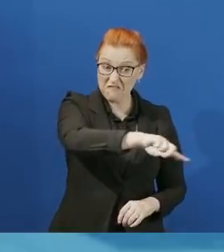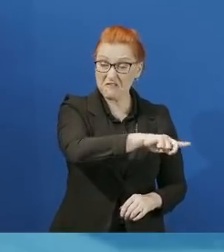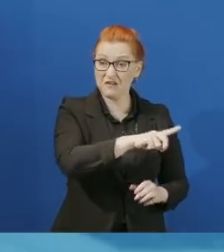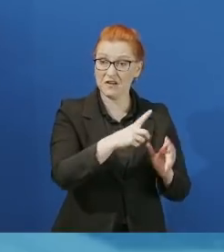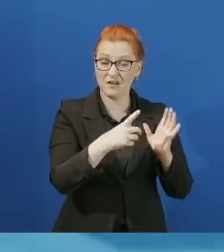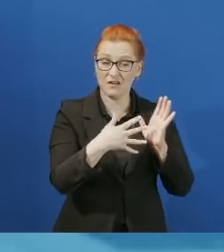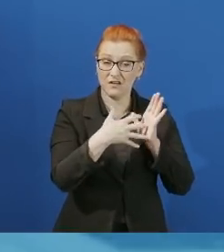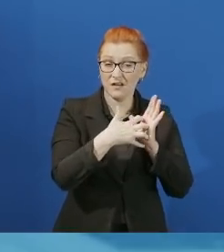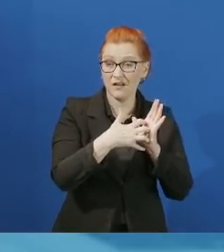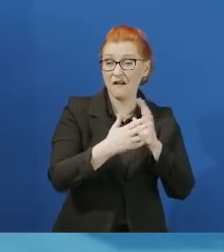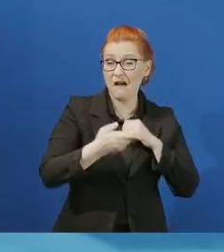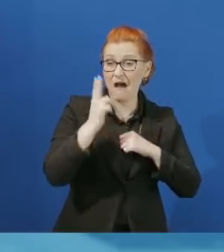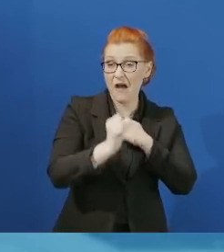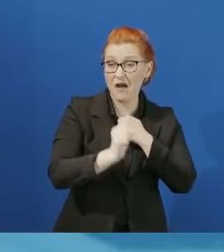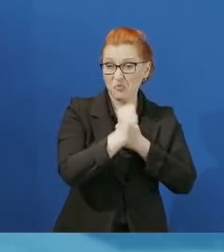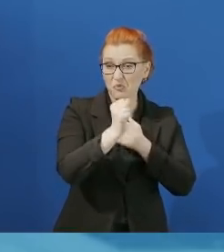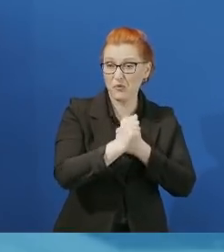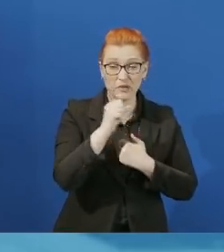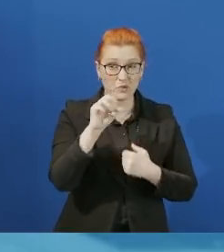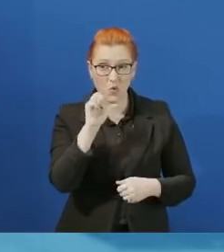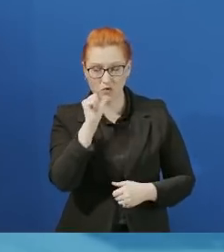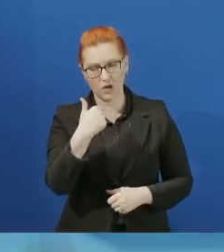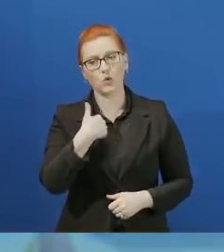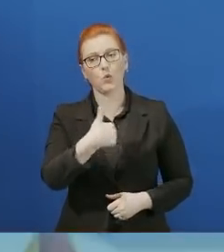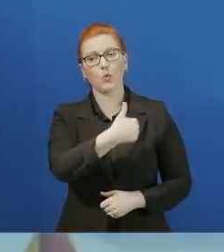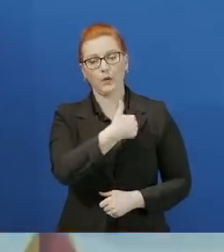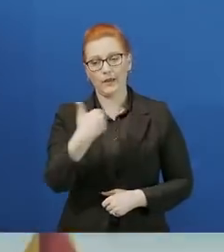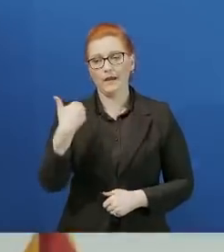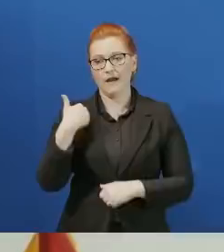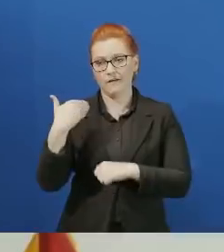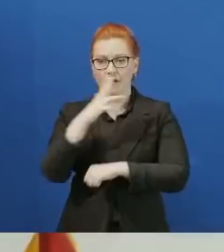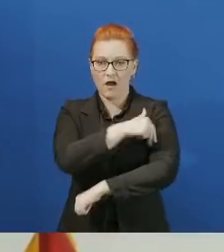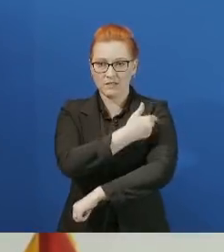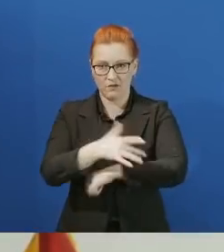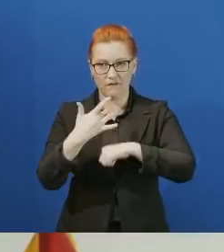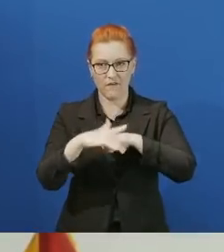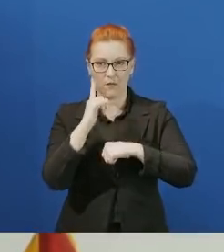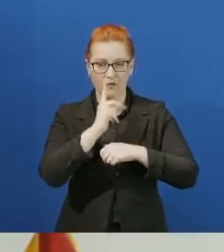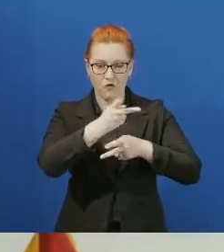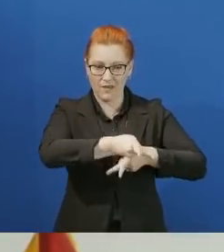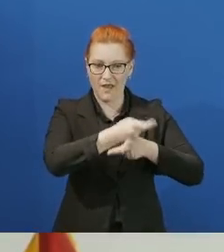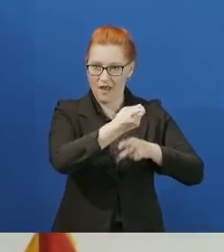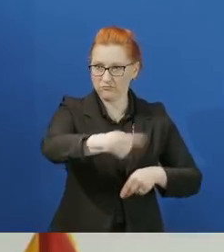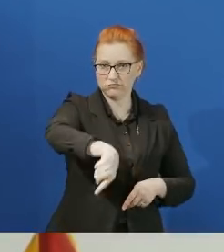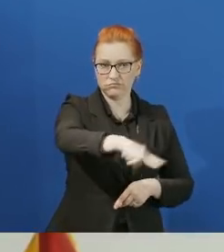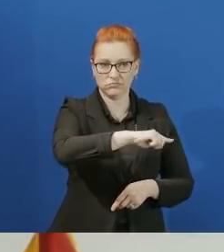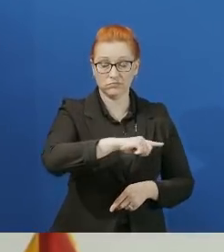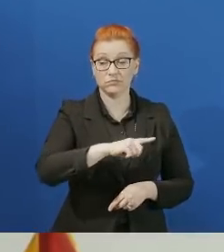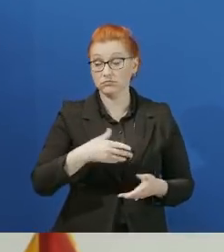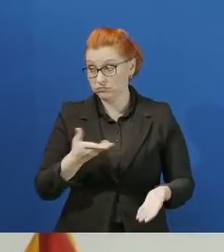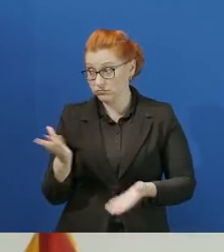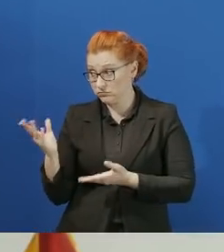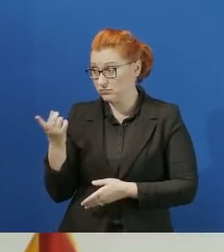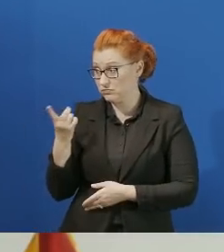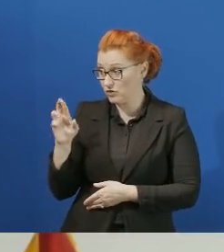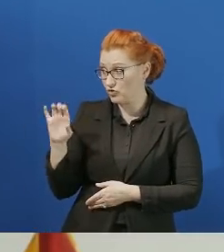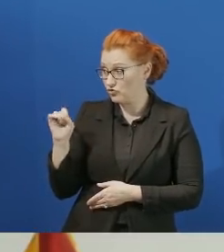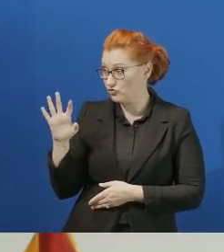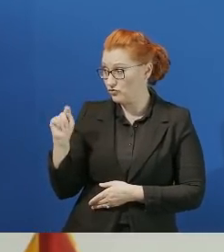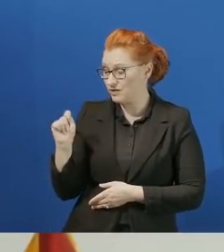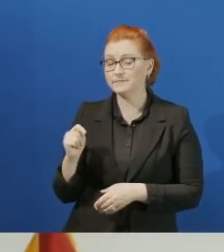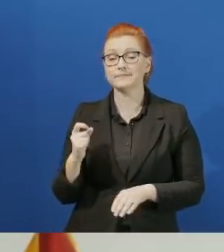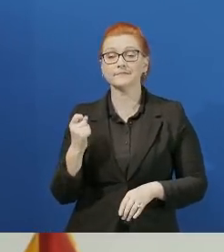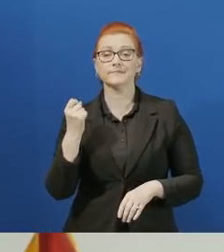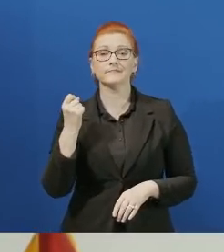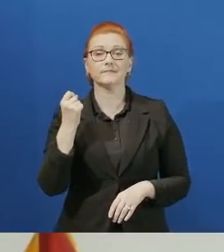we've got the hospital capacity to care for them. Dr. Christ? Sure. So as we look at long-term care facilities, these are residents. These are